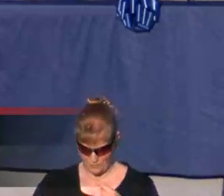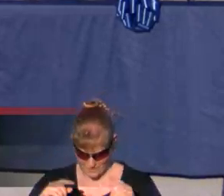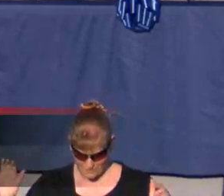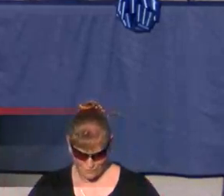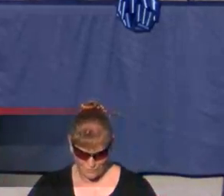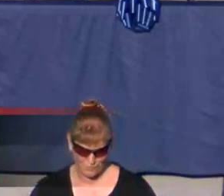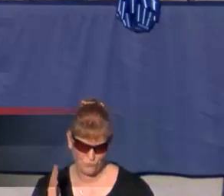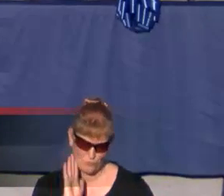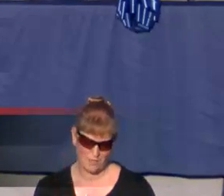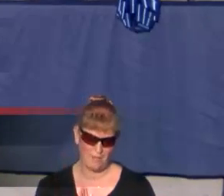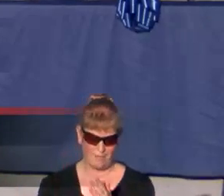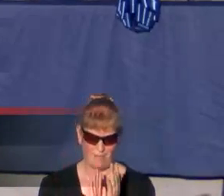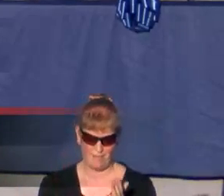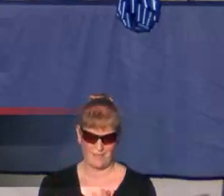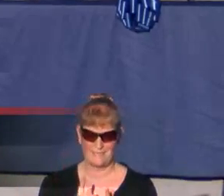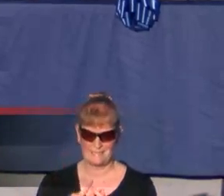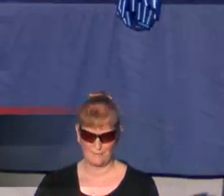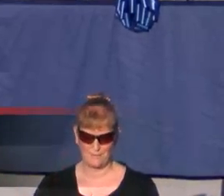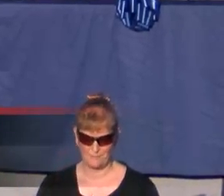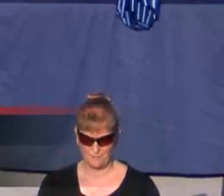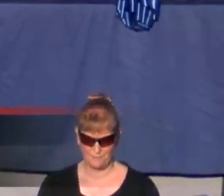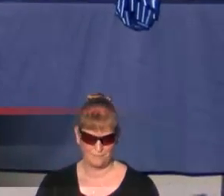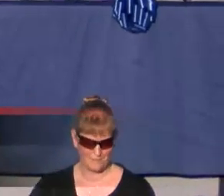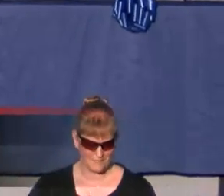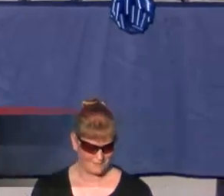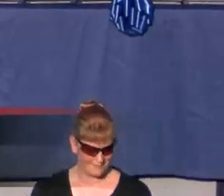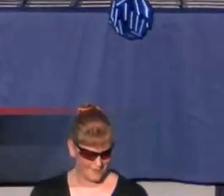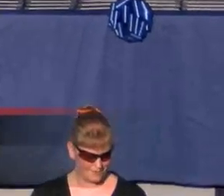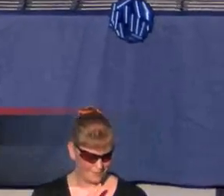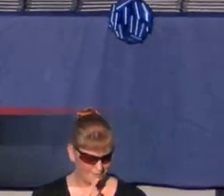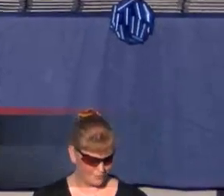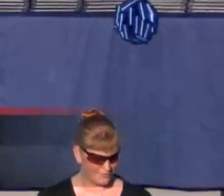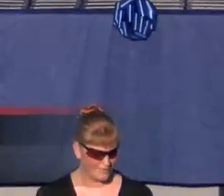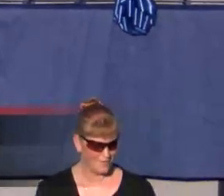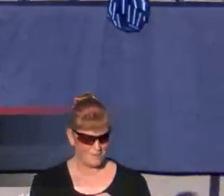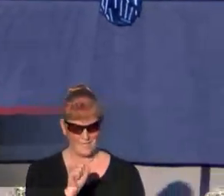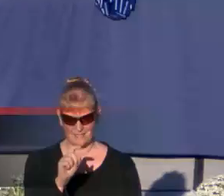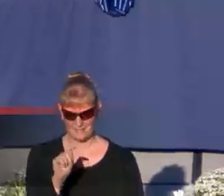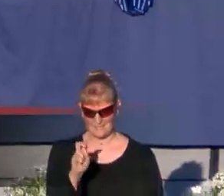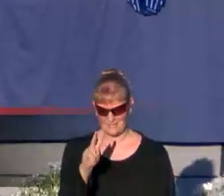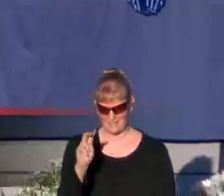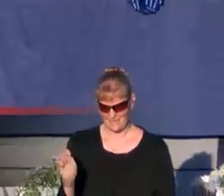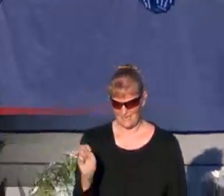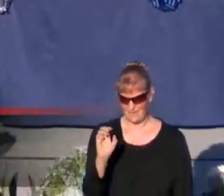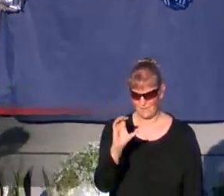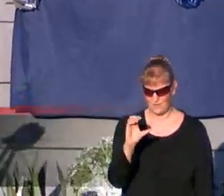applause. When I say your name, please stand. School Board President, Mr. Steve Christensen.